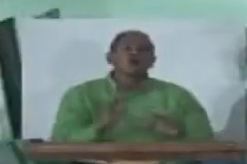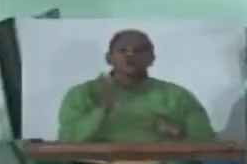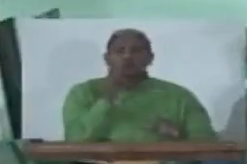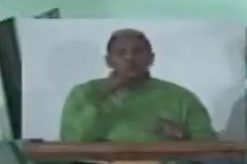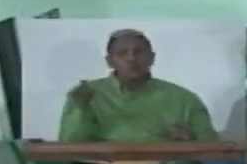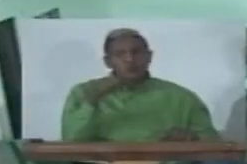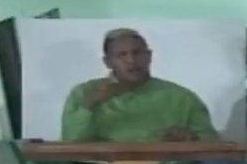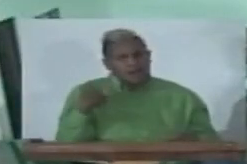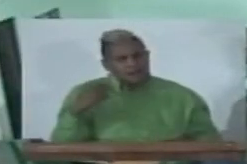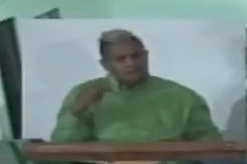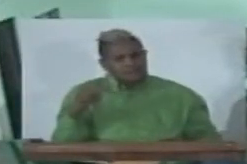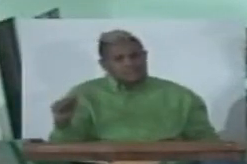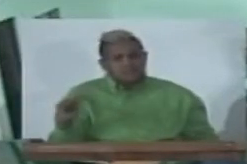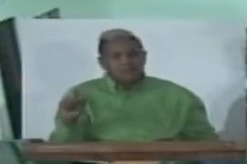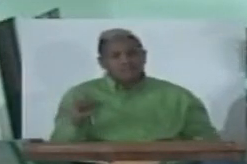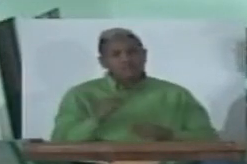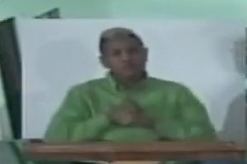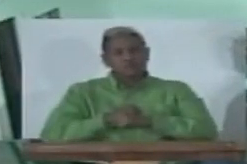living with disability.